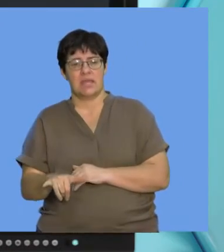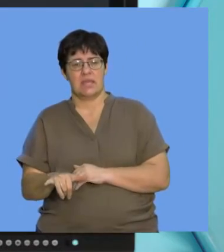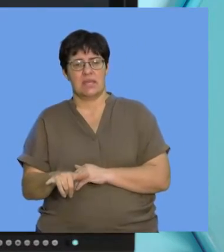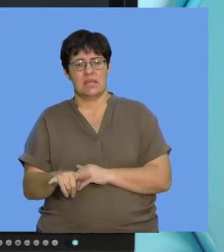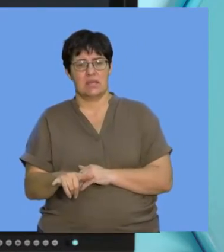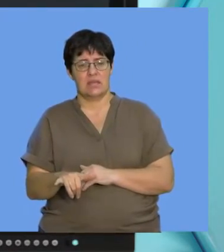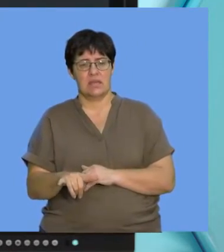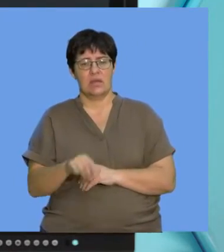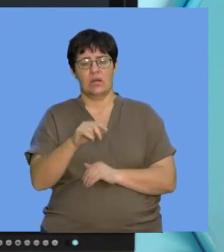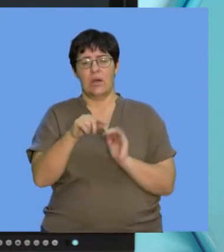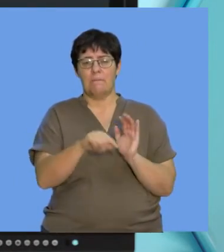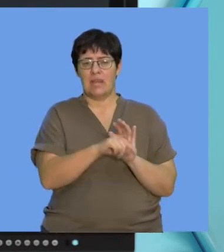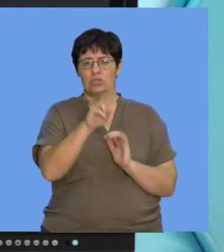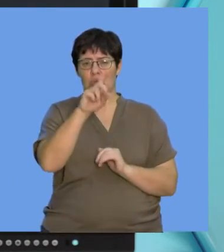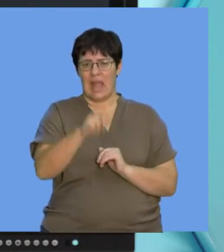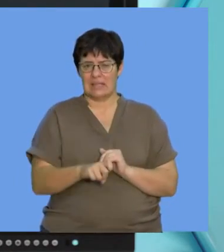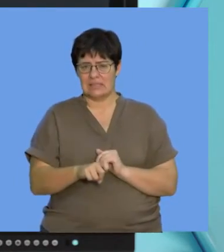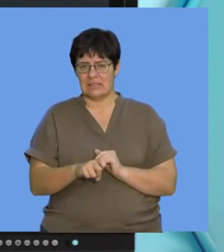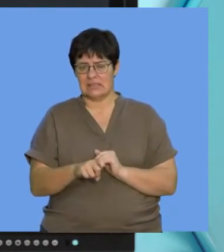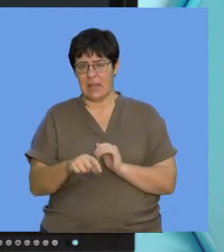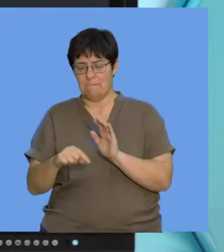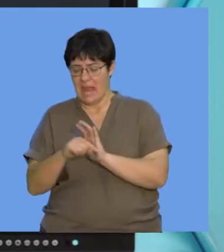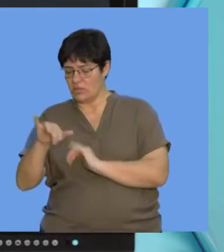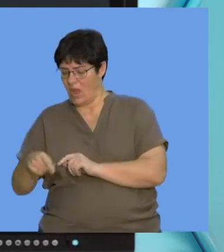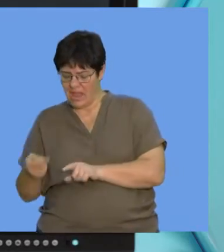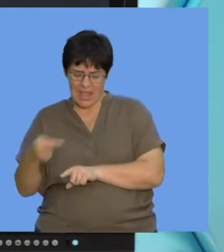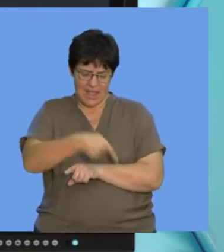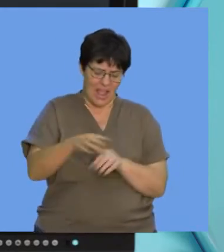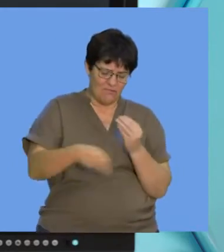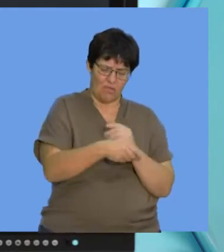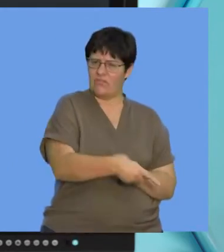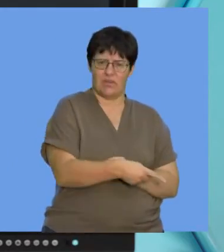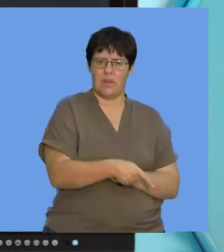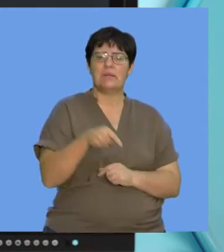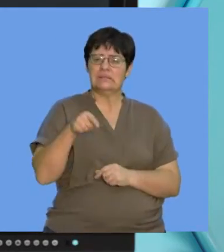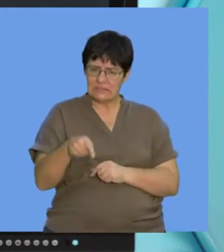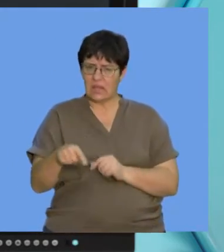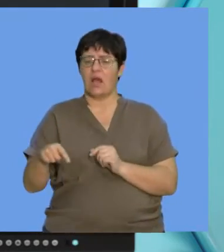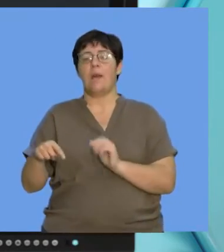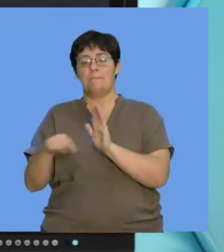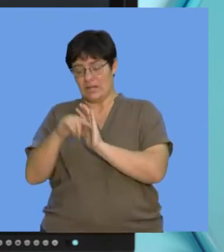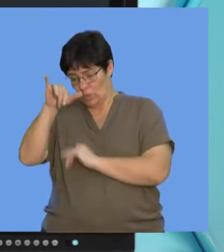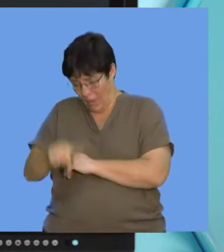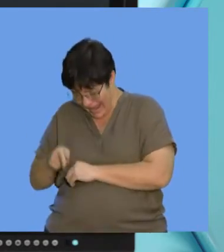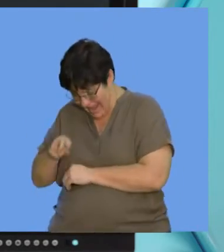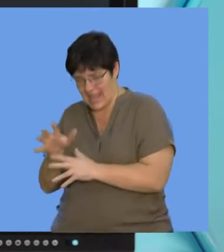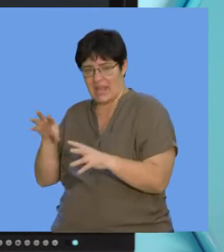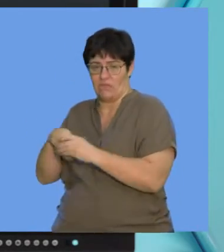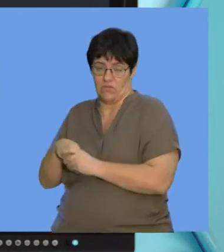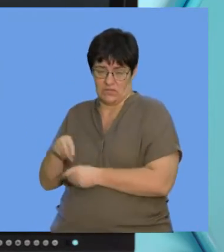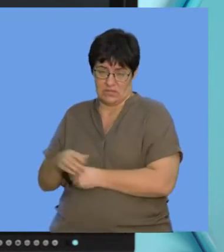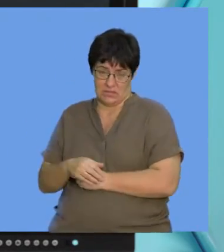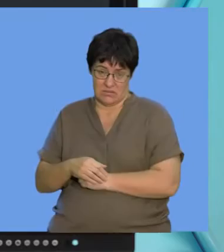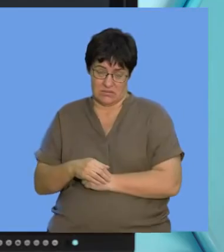minus y, the minus after the 2x has nothing to do with that 2x, but everything to do with the